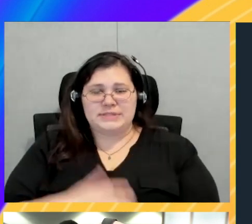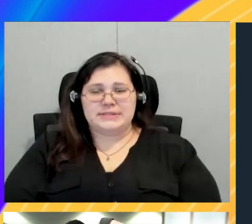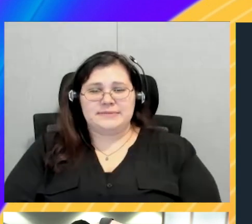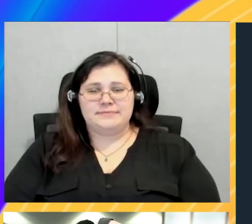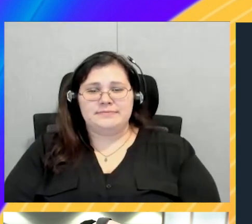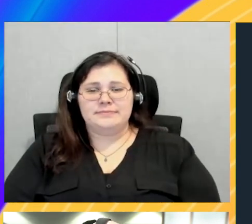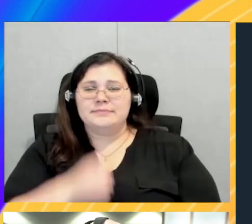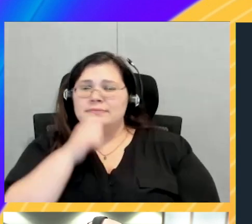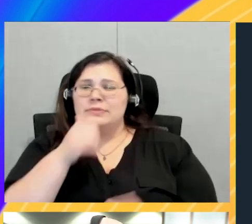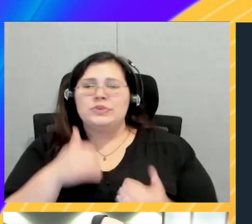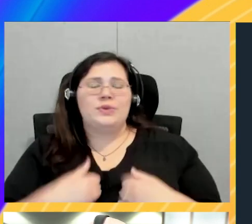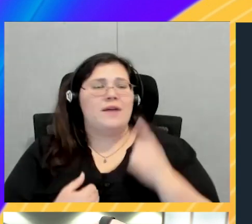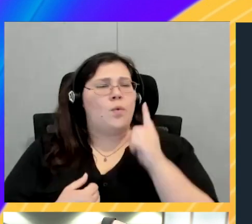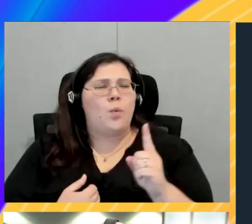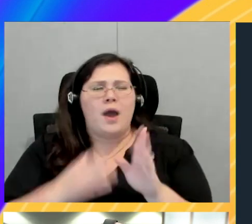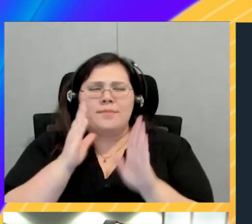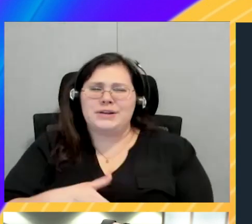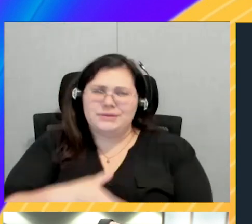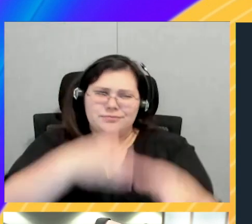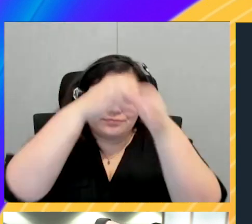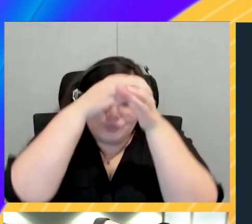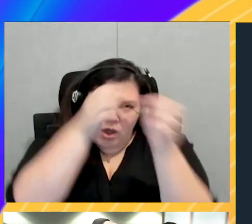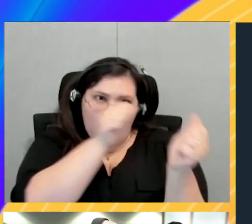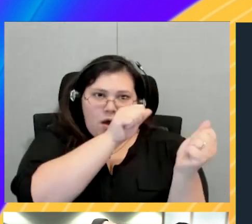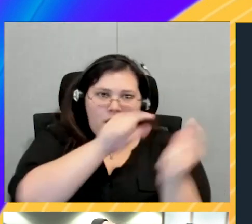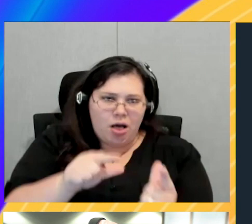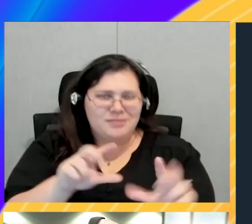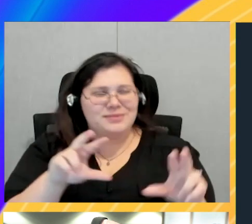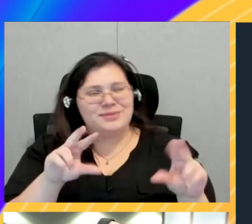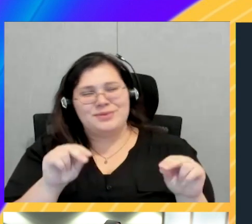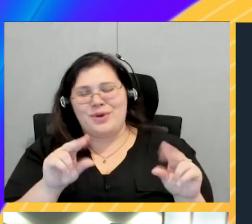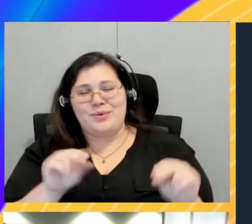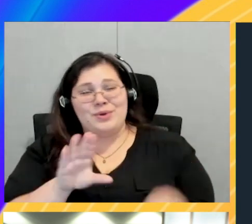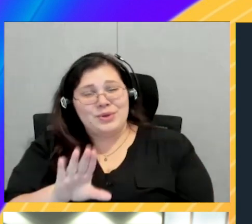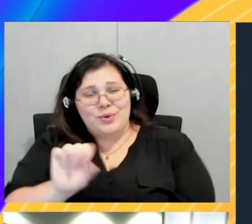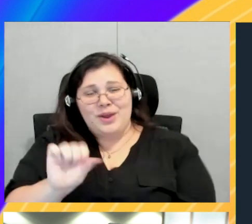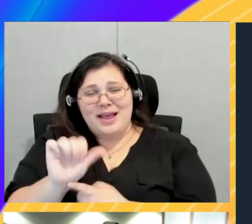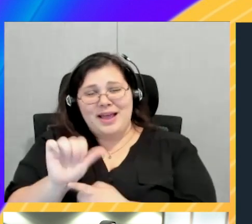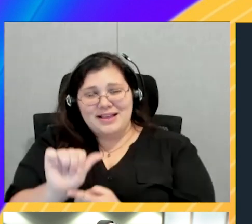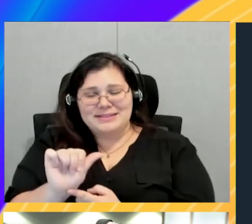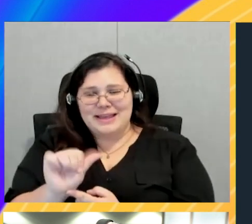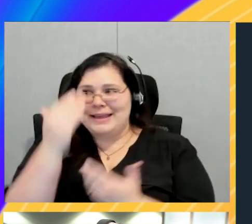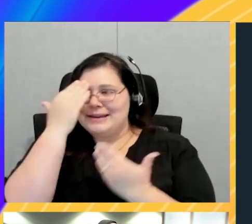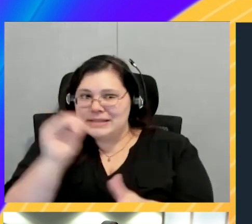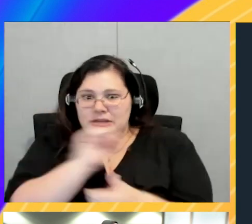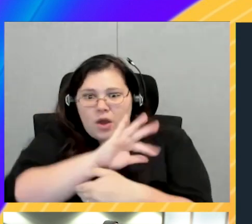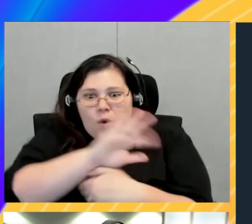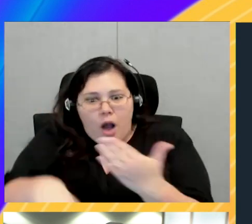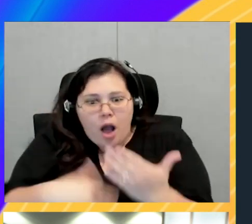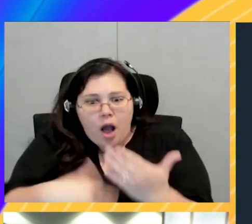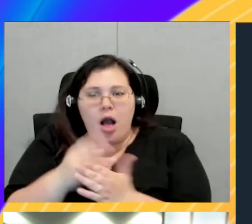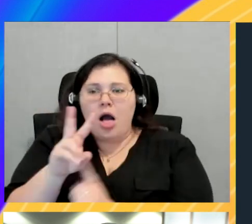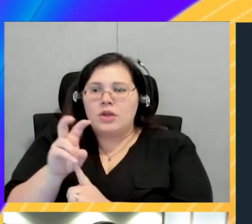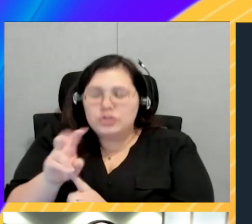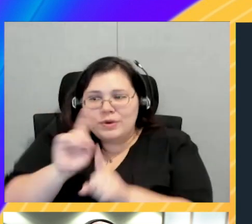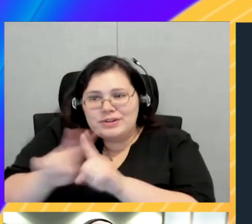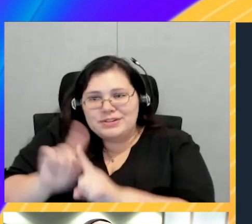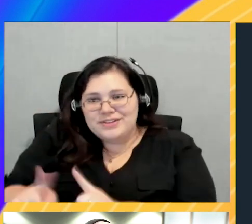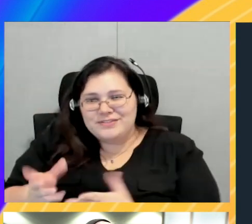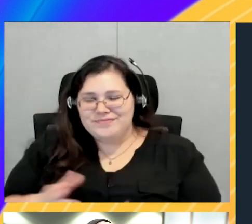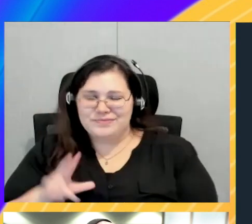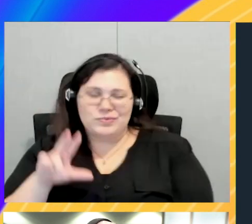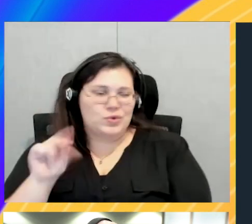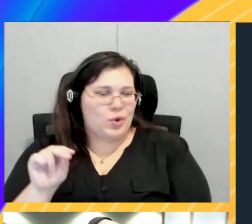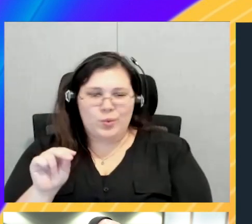in all of them. The SA you're dealing with does not know all 200 services at a deep level. Right, exactly.